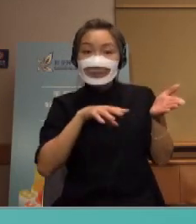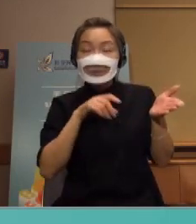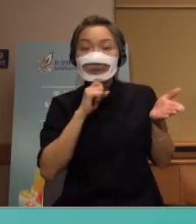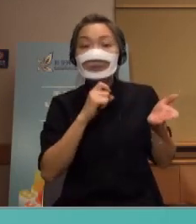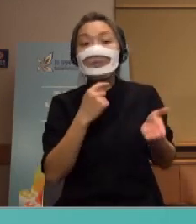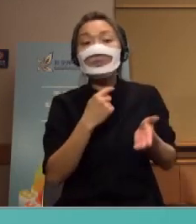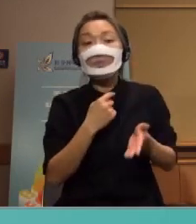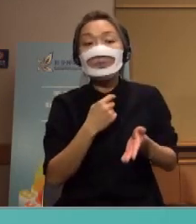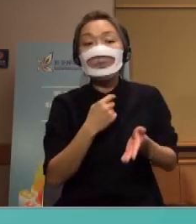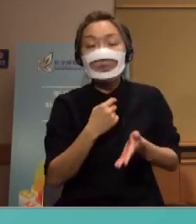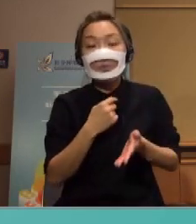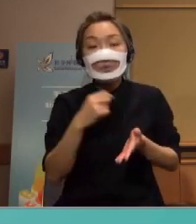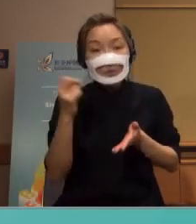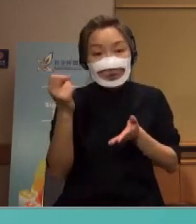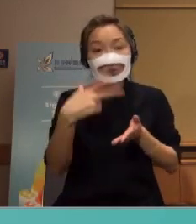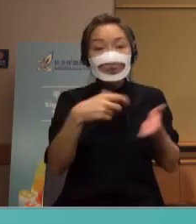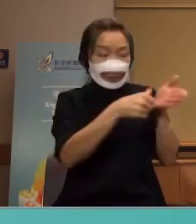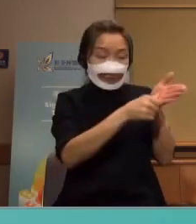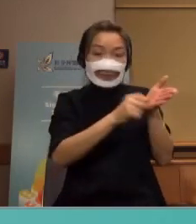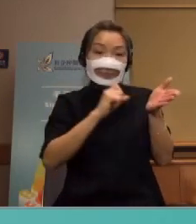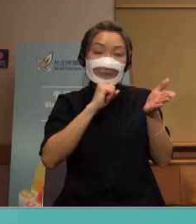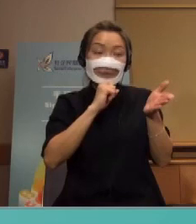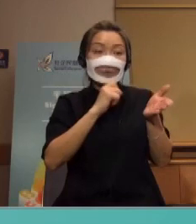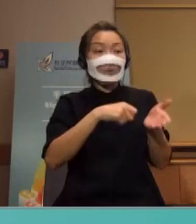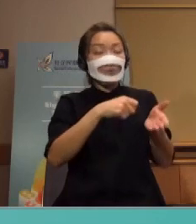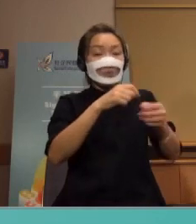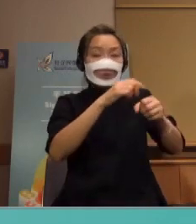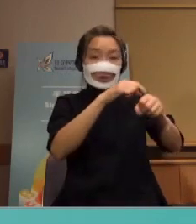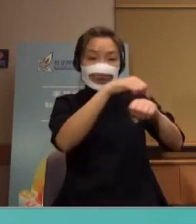to me is a very exciting sort of new dimension of where the metaverse conversation can go.